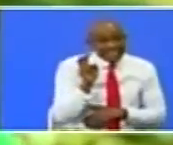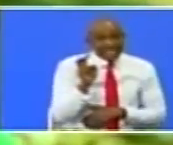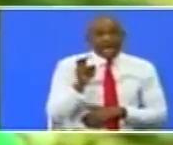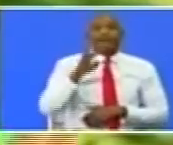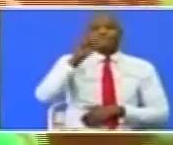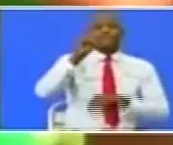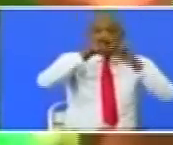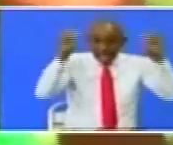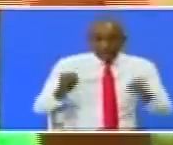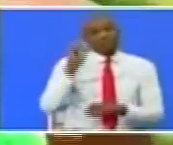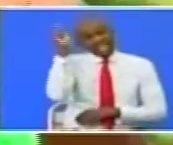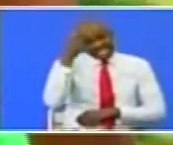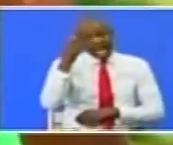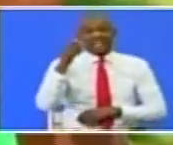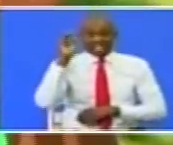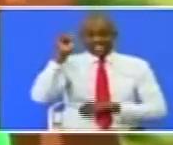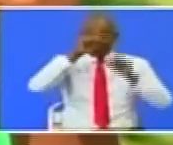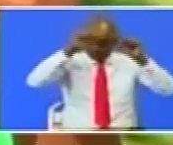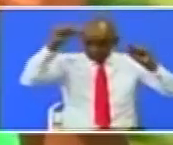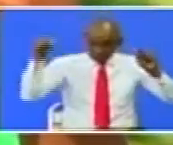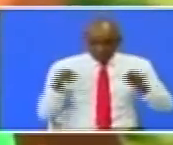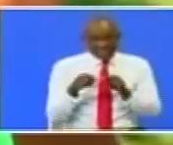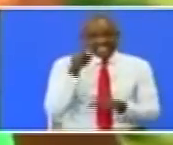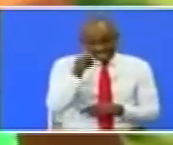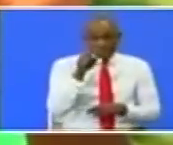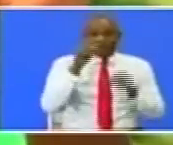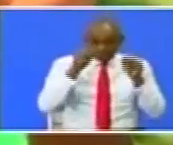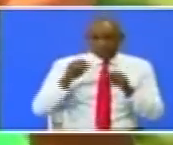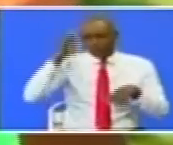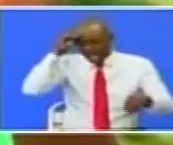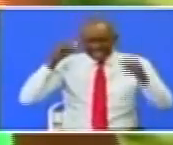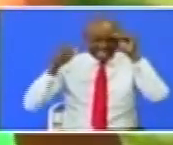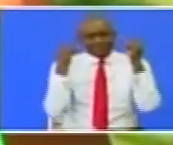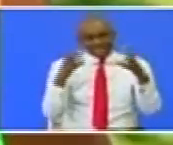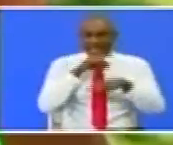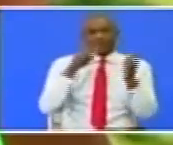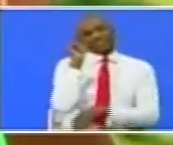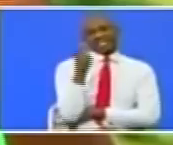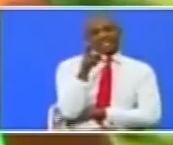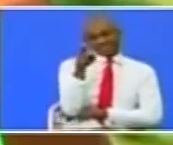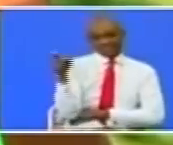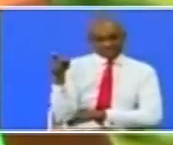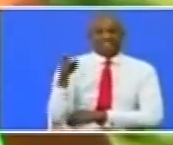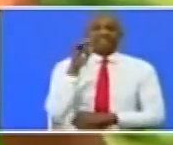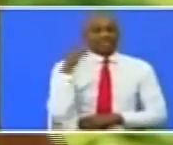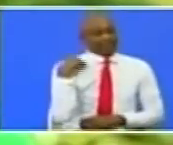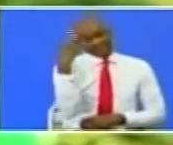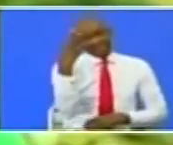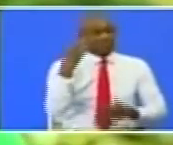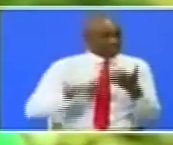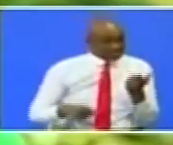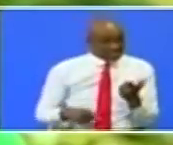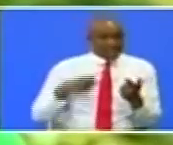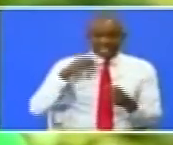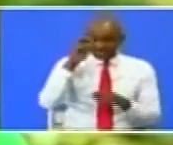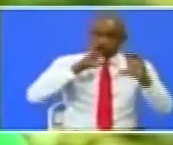map of Kenya. And that's where you can even learn more things. And the third thing, I